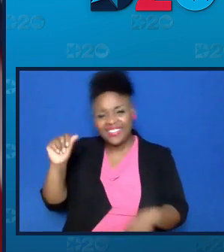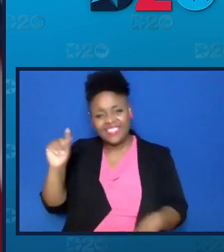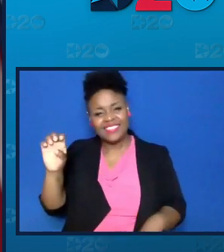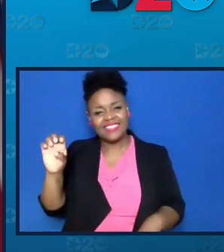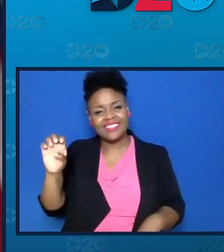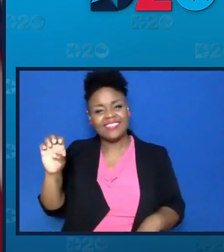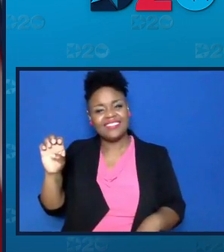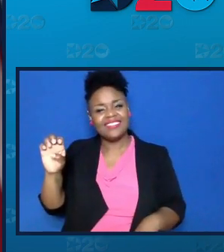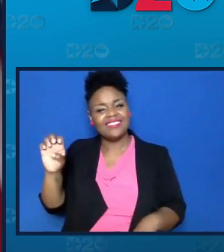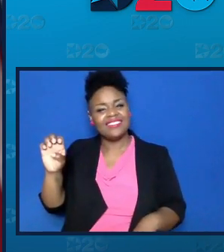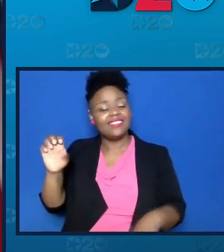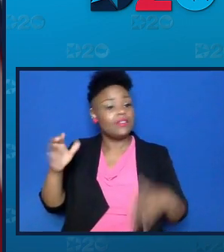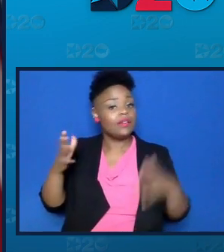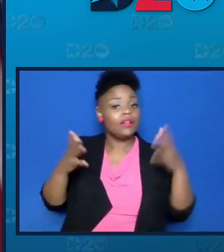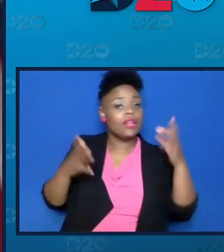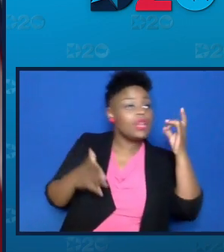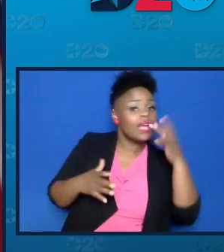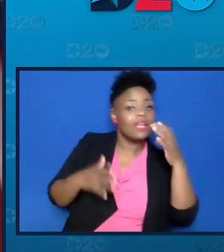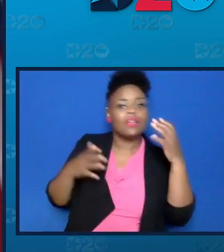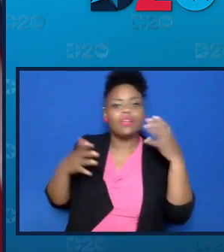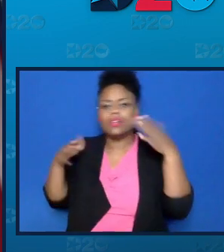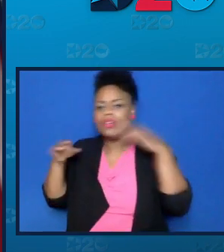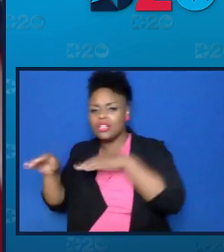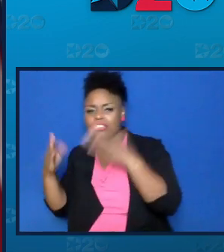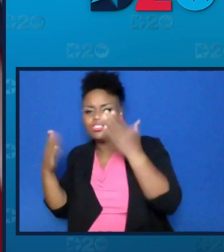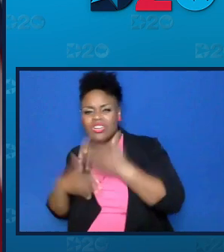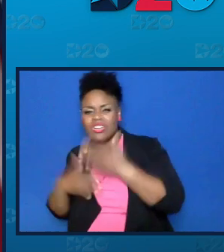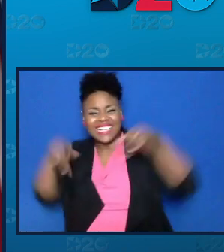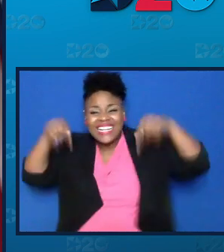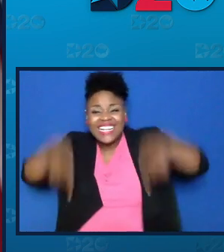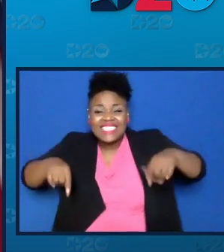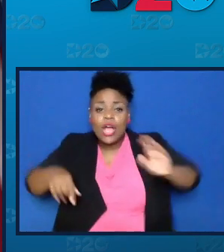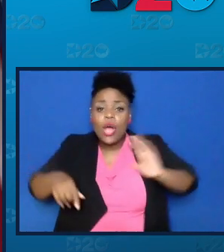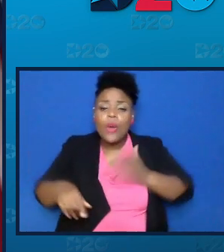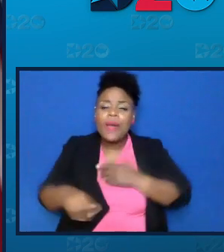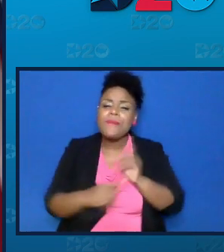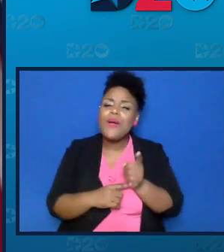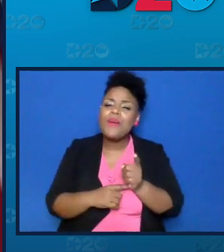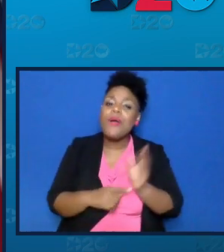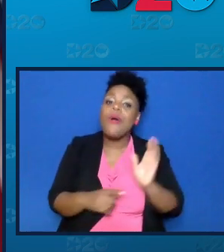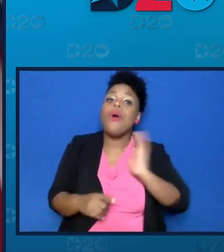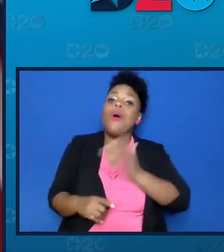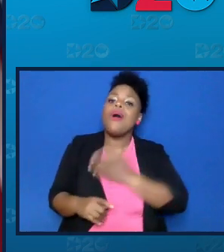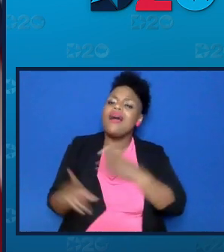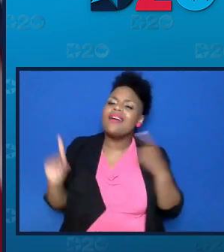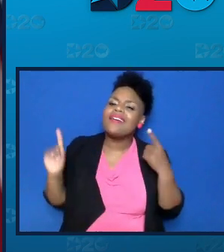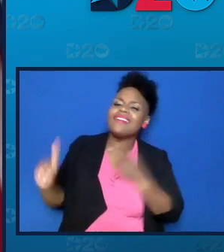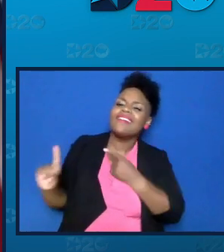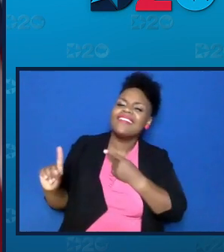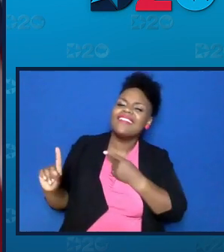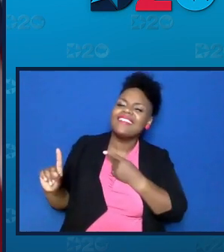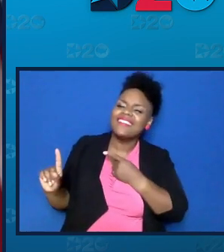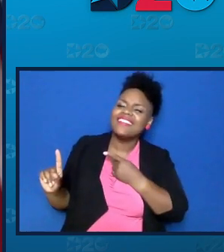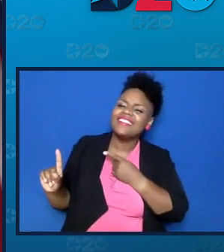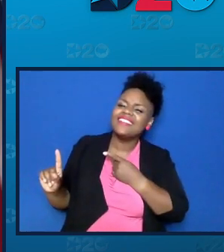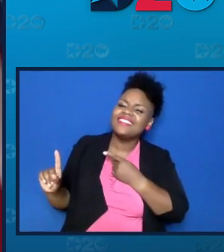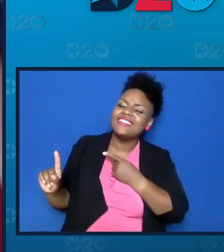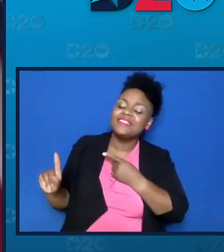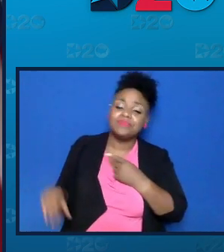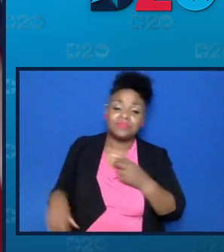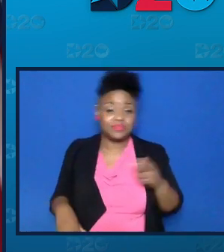is more powerful than dark. This is our moment. This is our mission. May history be able to